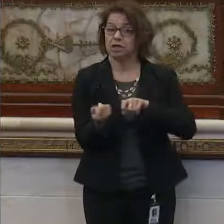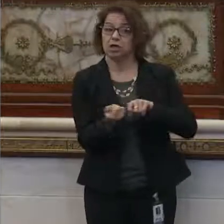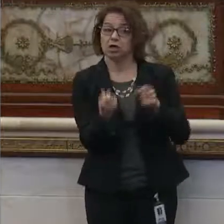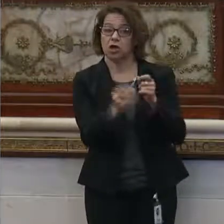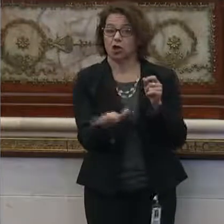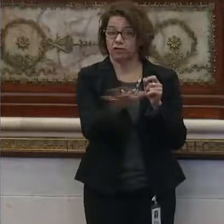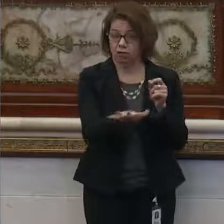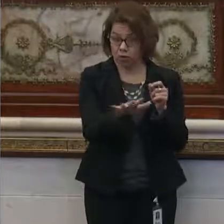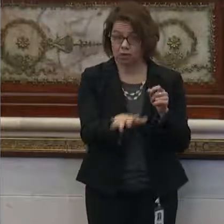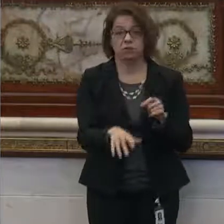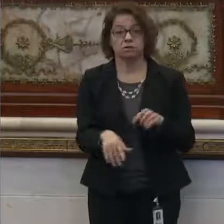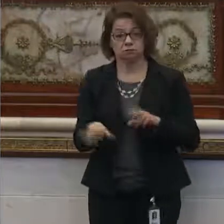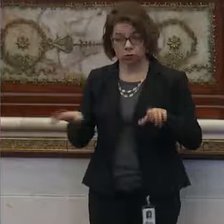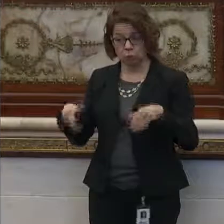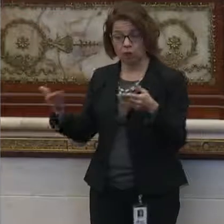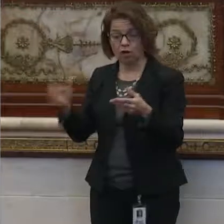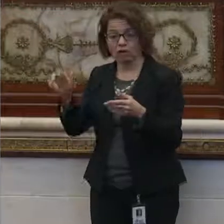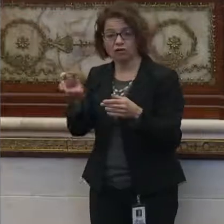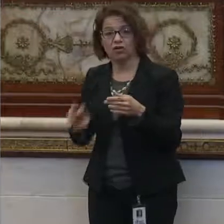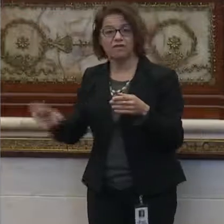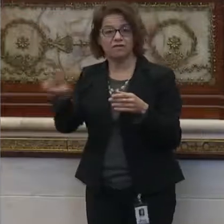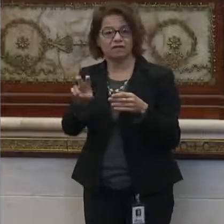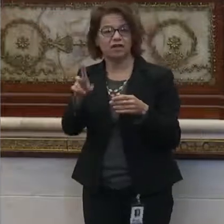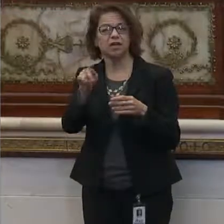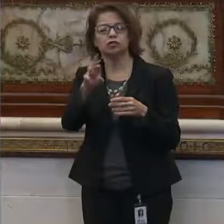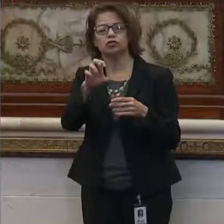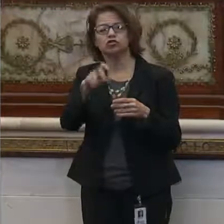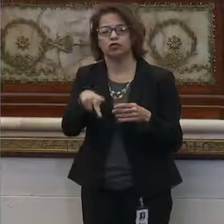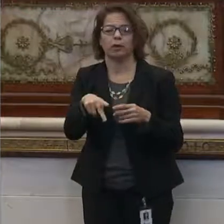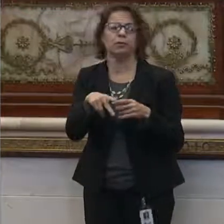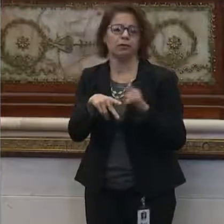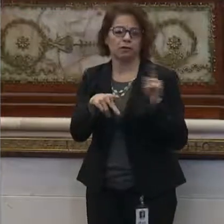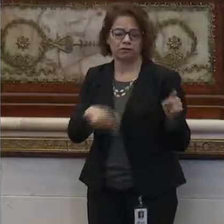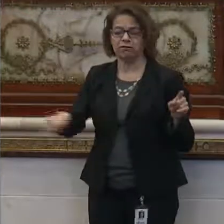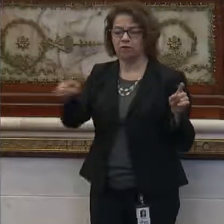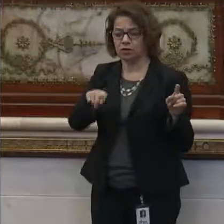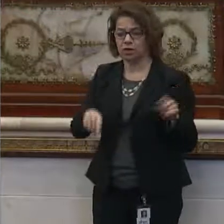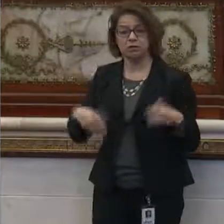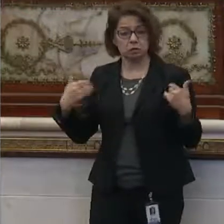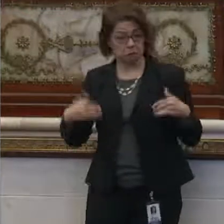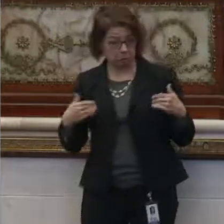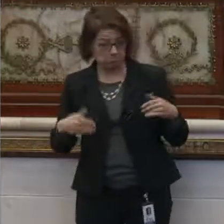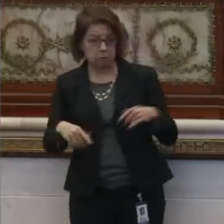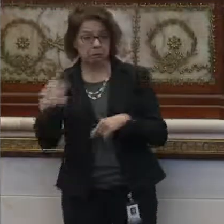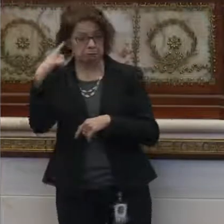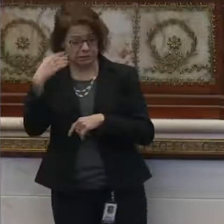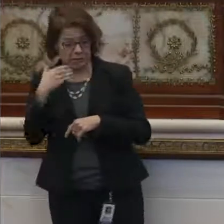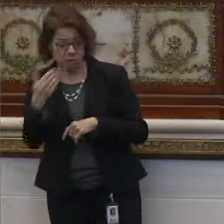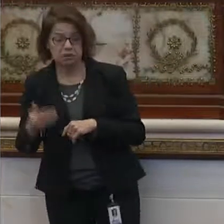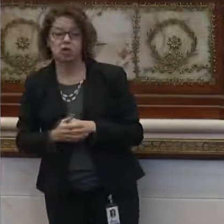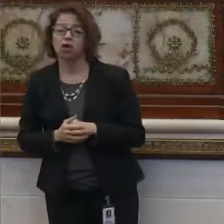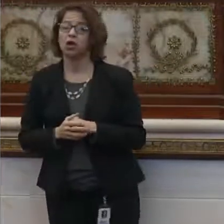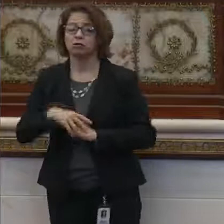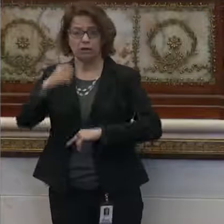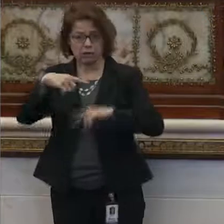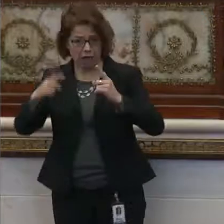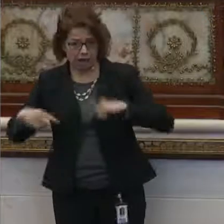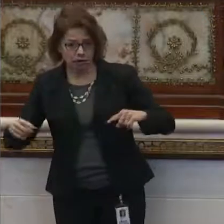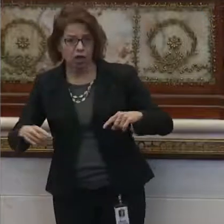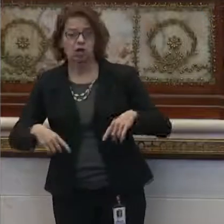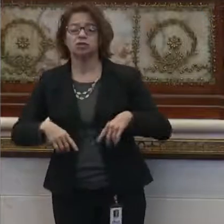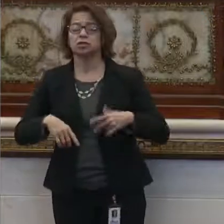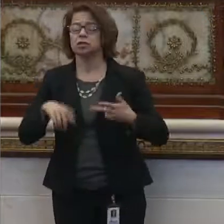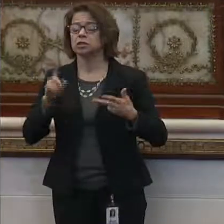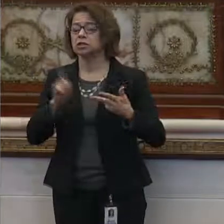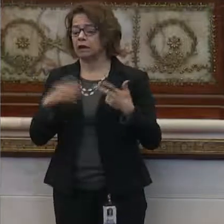Okay, very good. Very good. It sounds like it's quite diverse, and really that